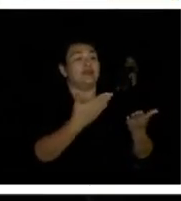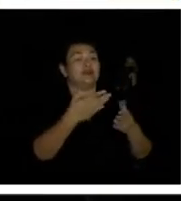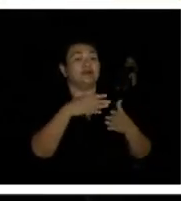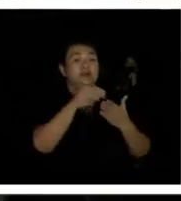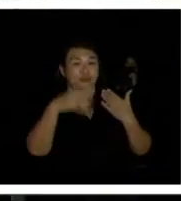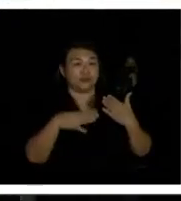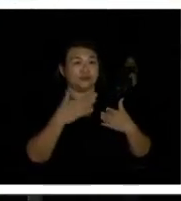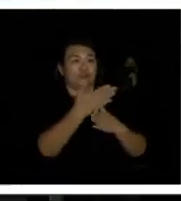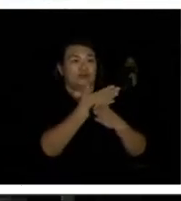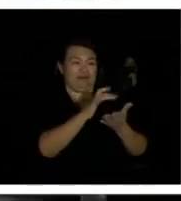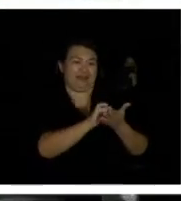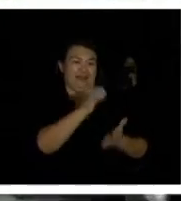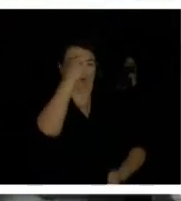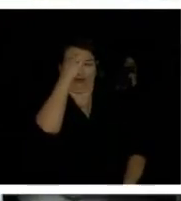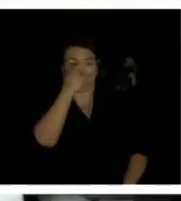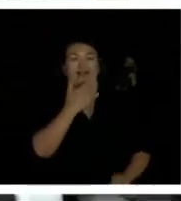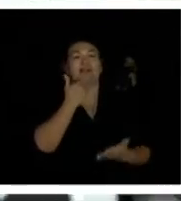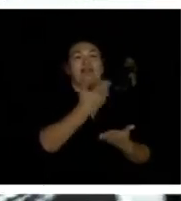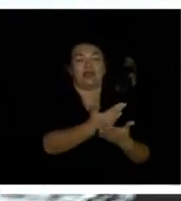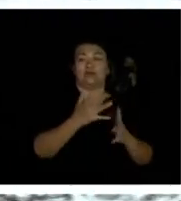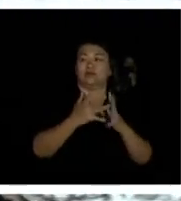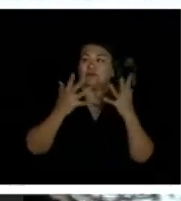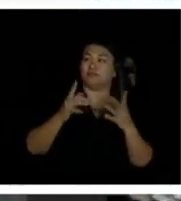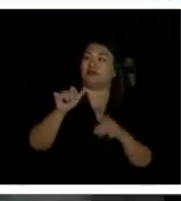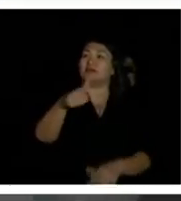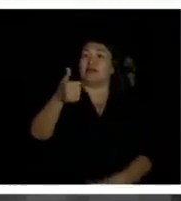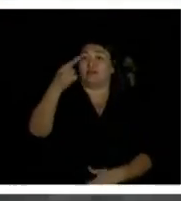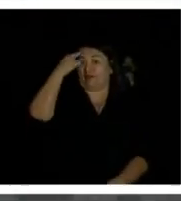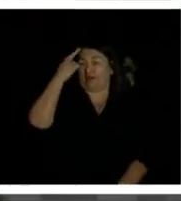thought. And thank you, Patricia. I think we have another thought over here.